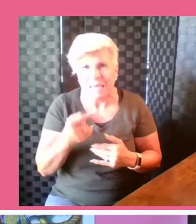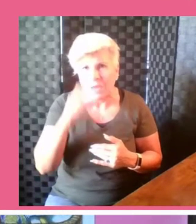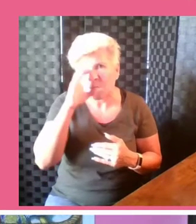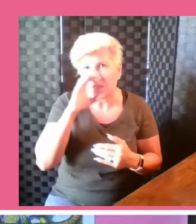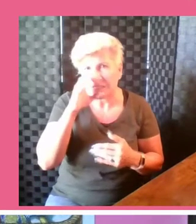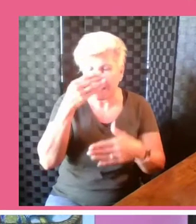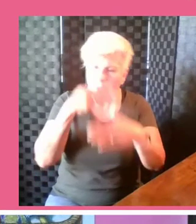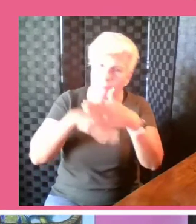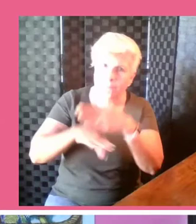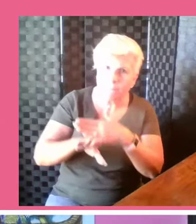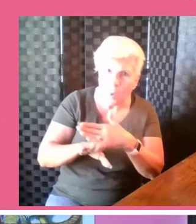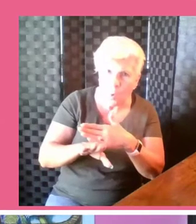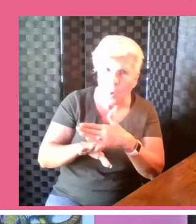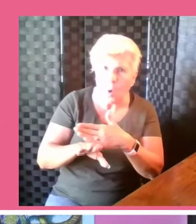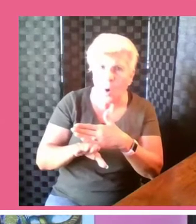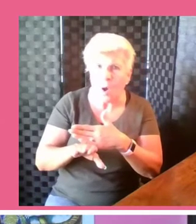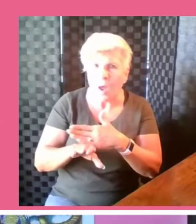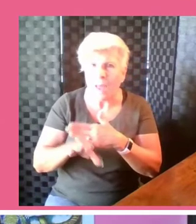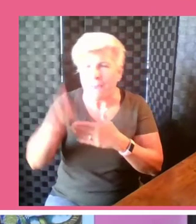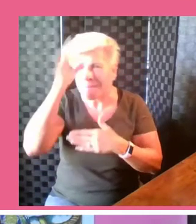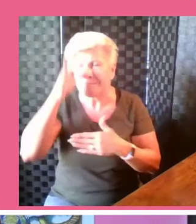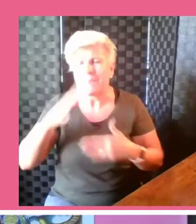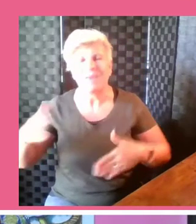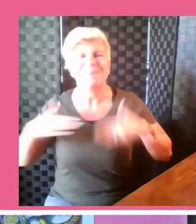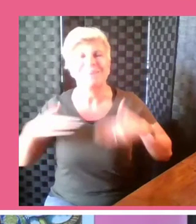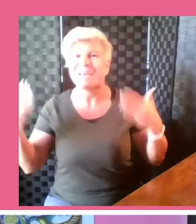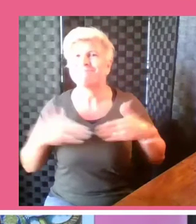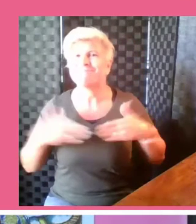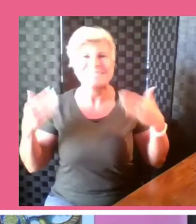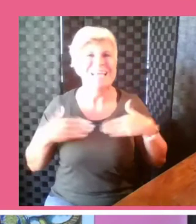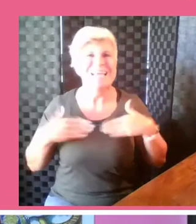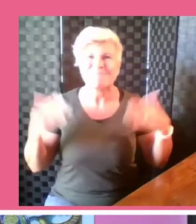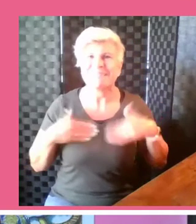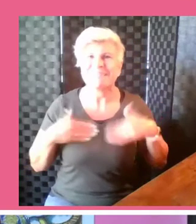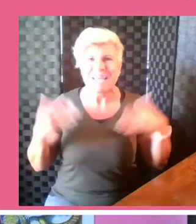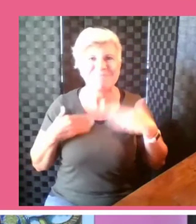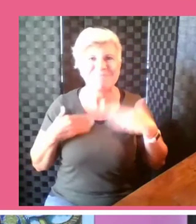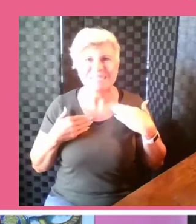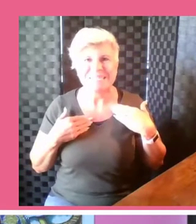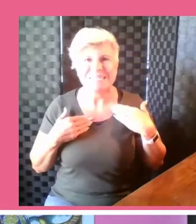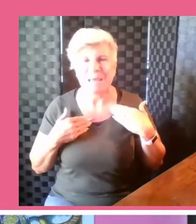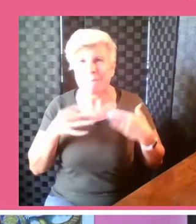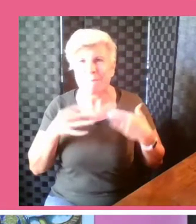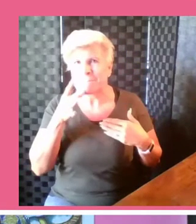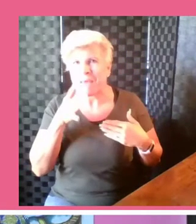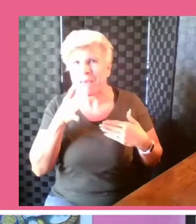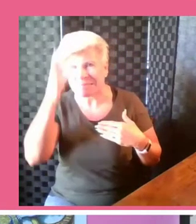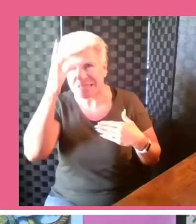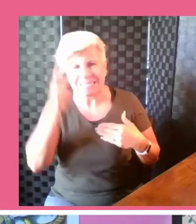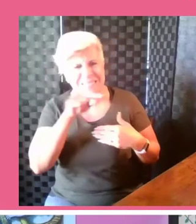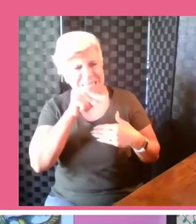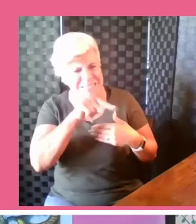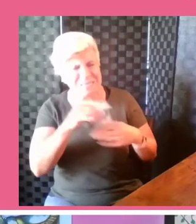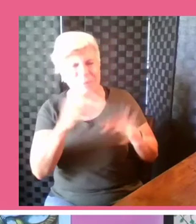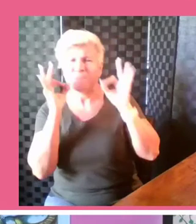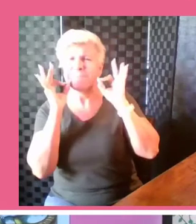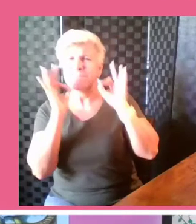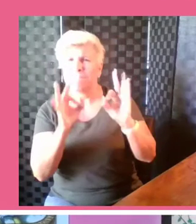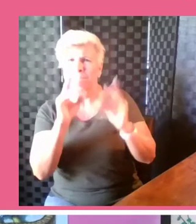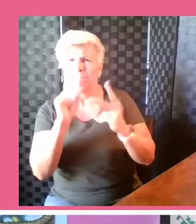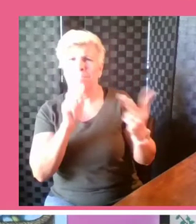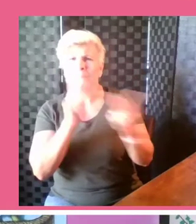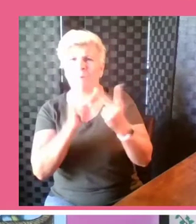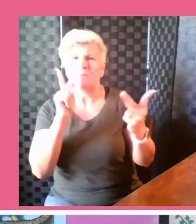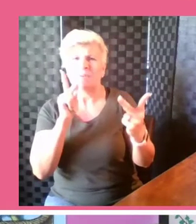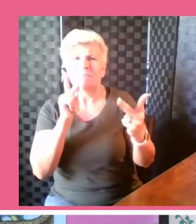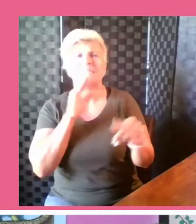she was born, the day she was born was the happiest day in her parents' lives, and her parents both thought she was perfect. In fact, they